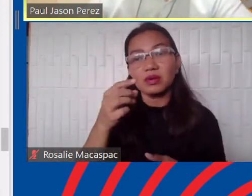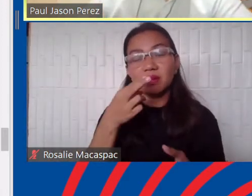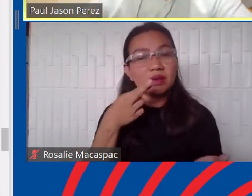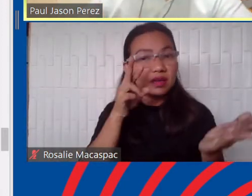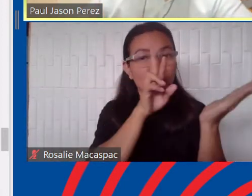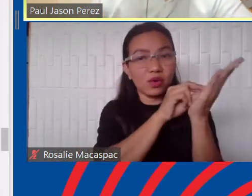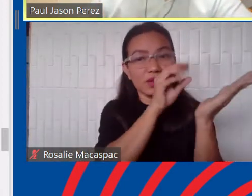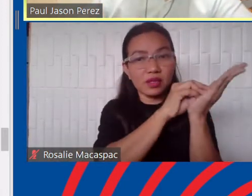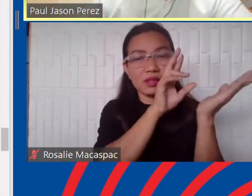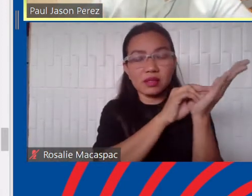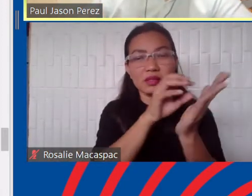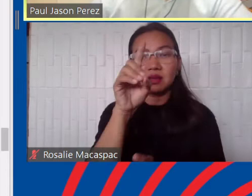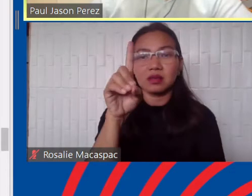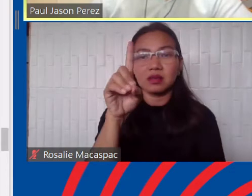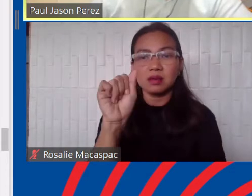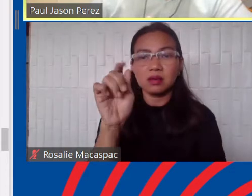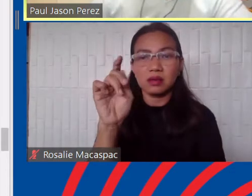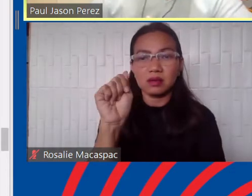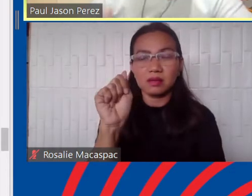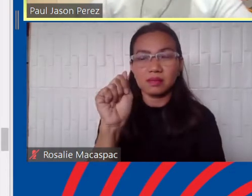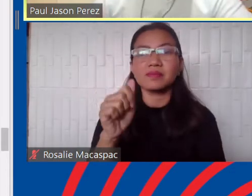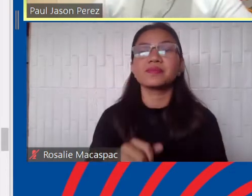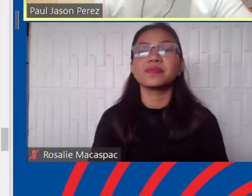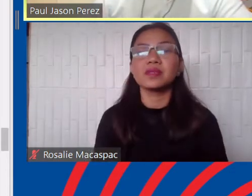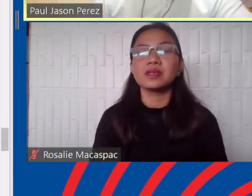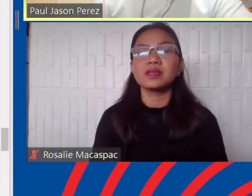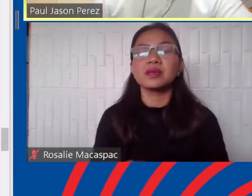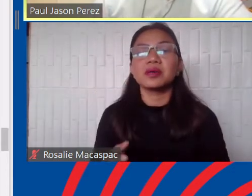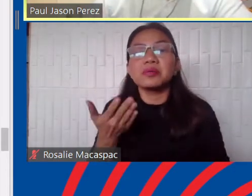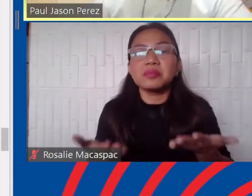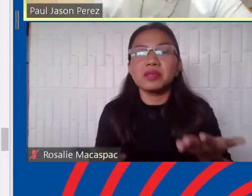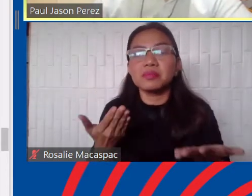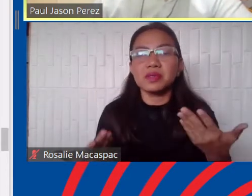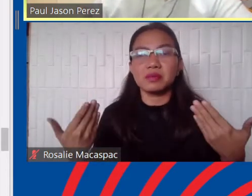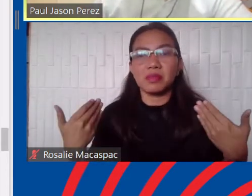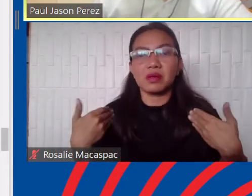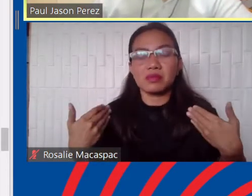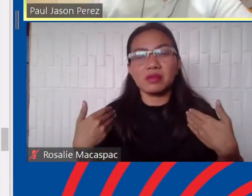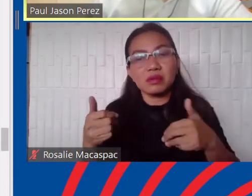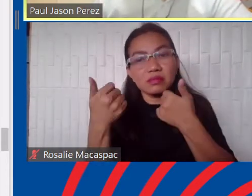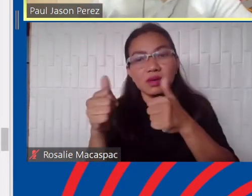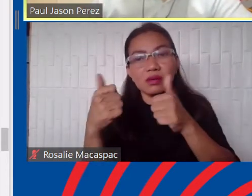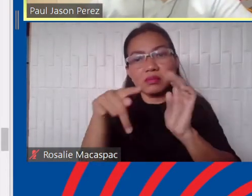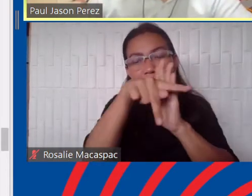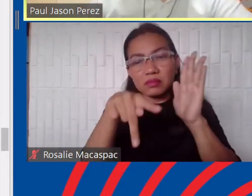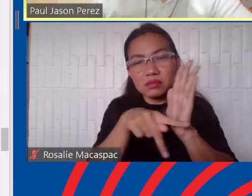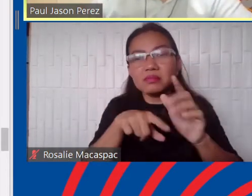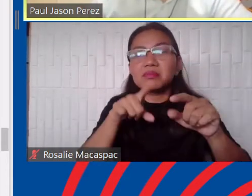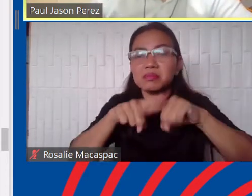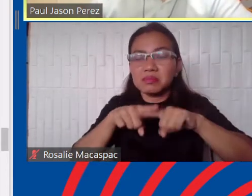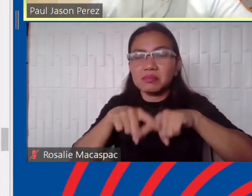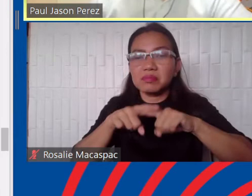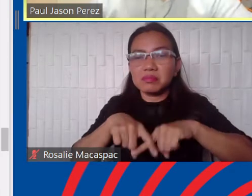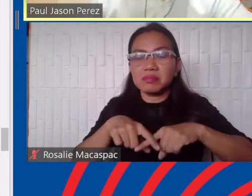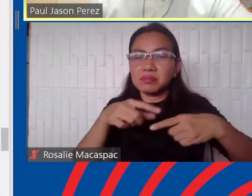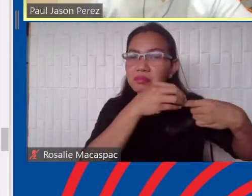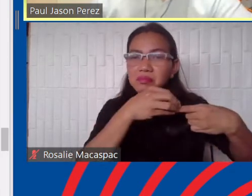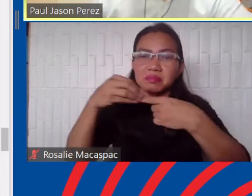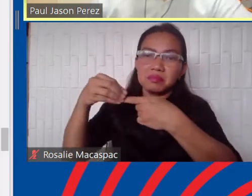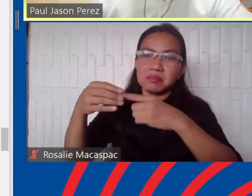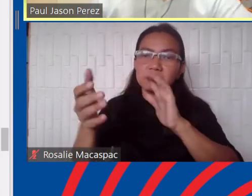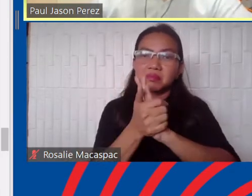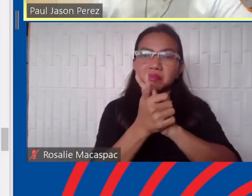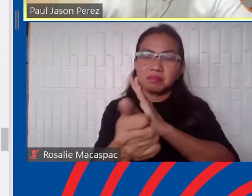data? Uh, there's probably a standard that they can follow depending on what specific field within the